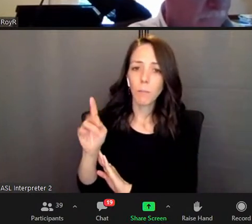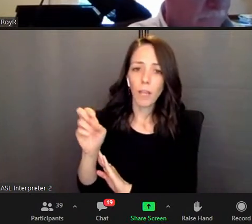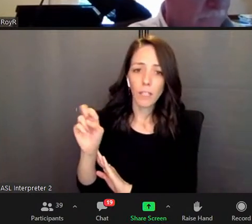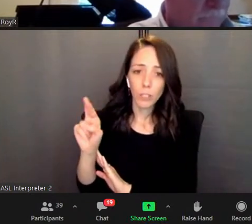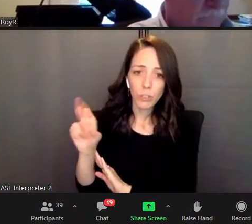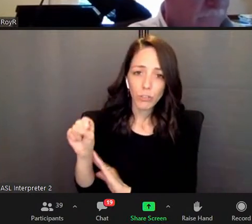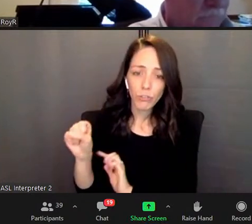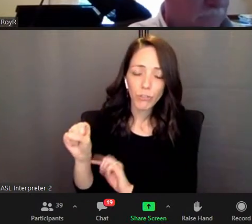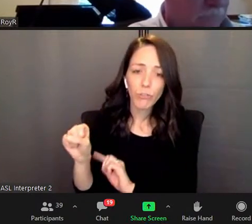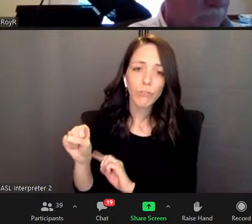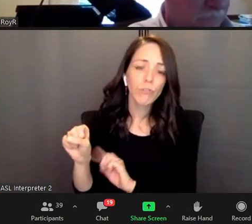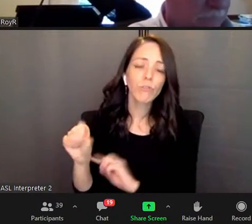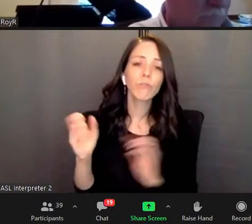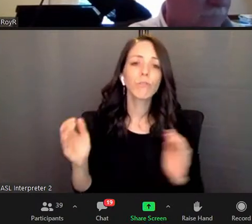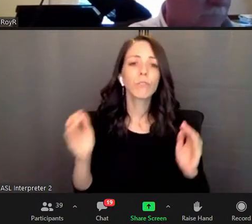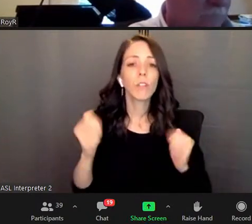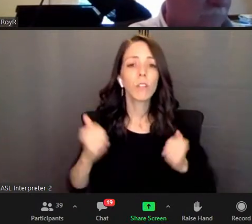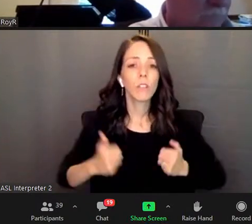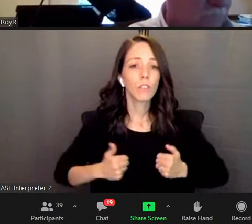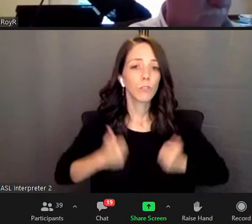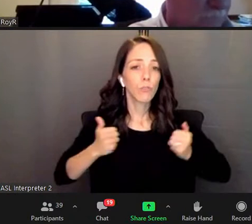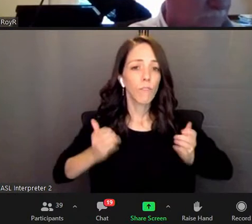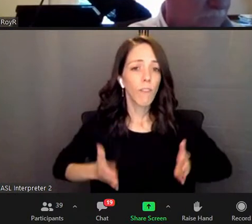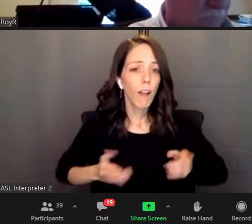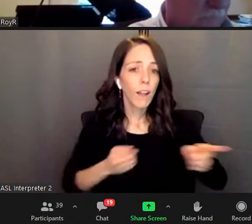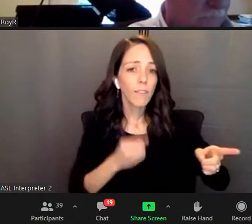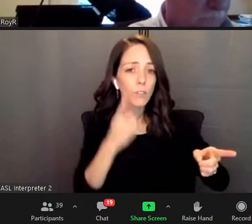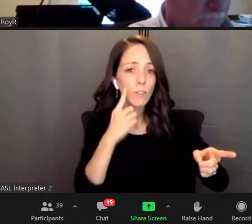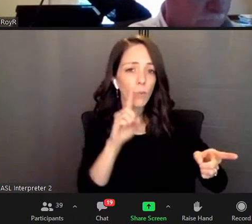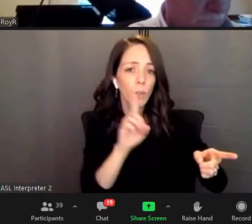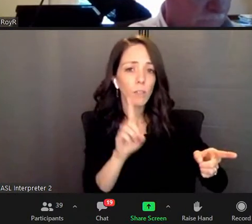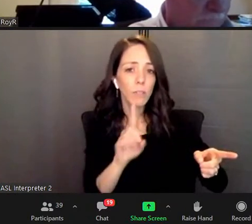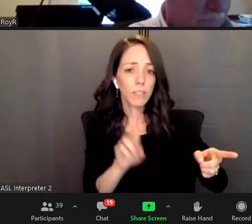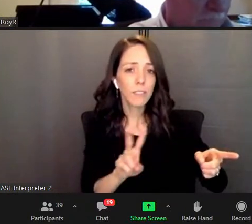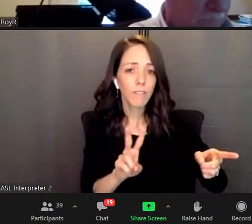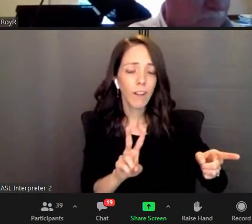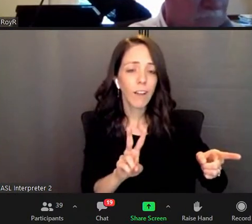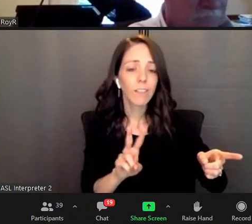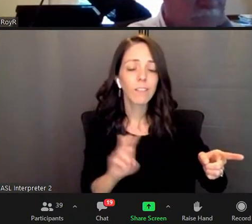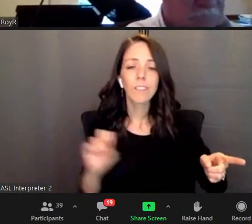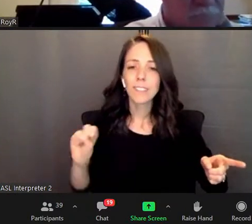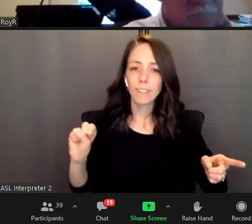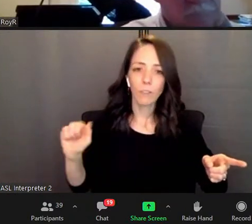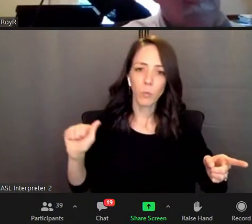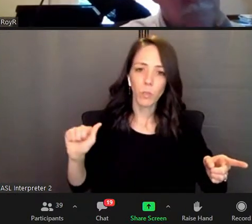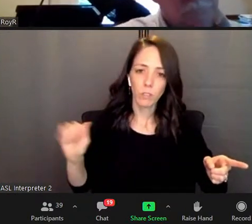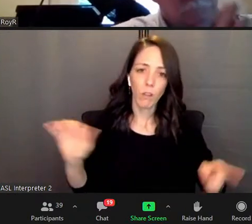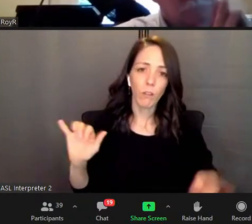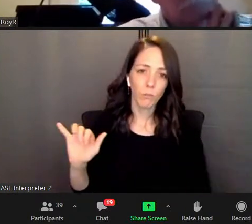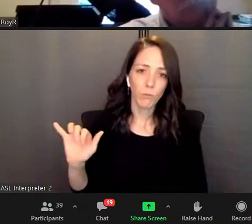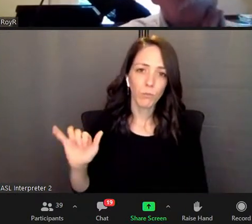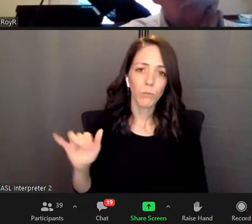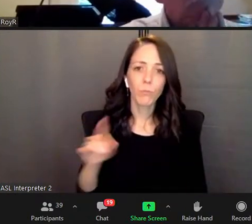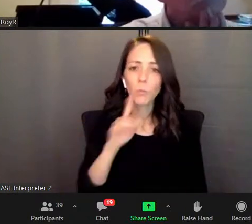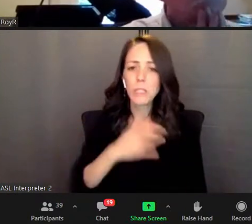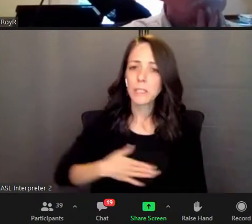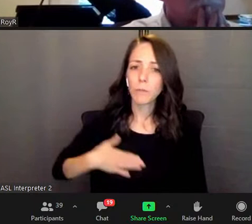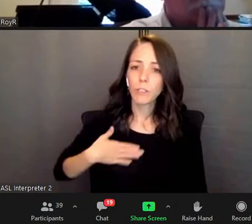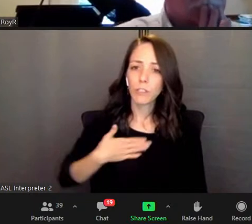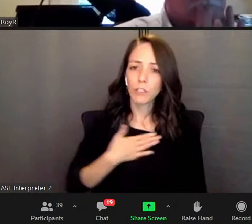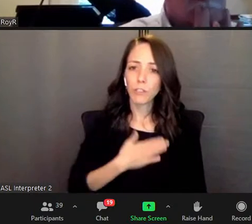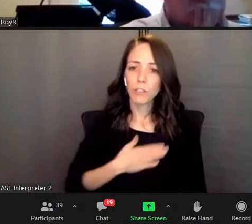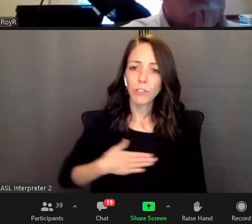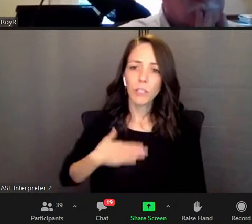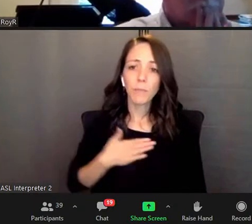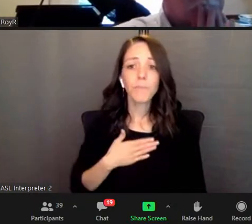are survivors of domestic violence and sexual assault. Really appreciate it. And please